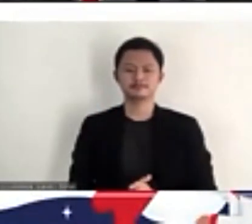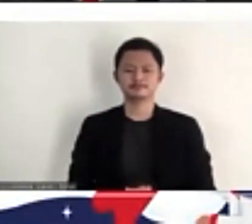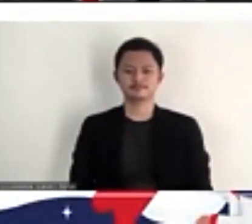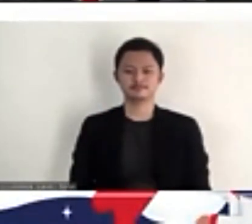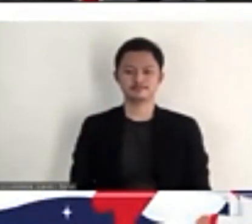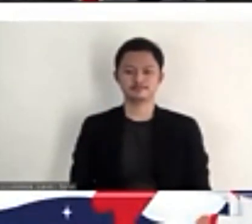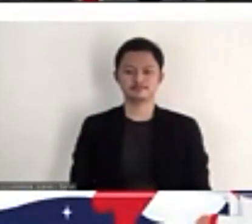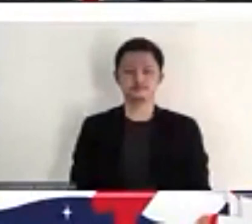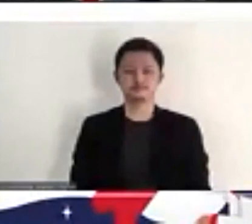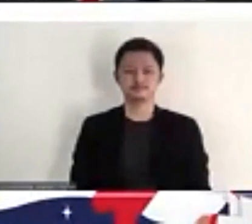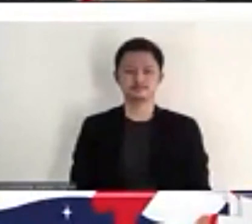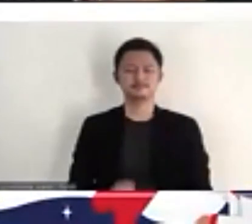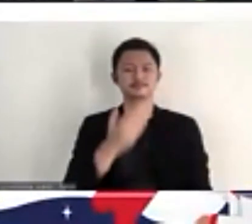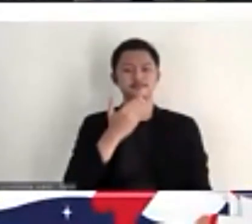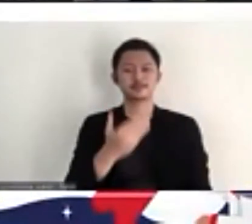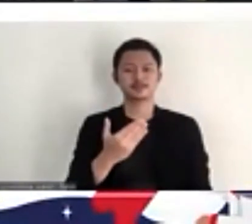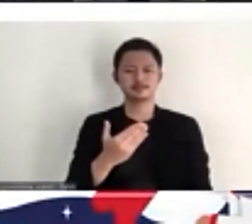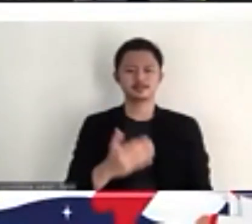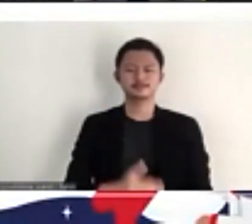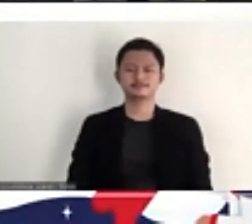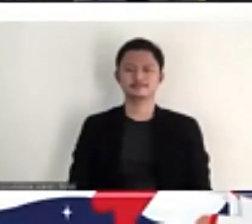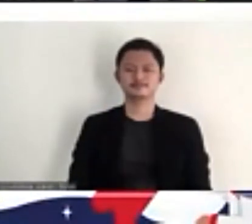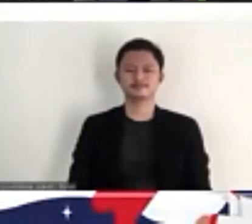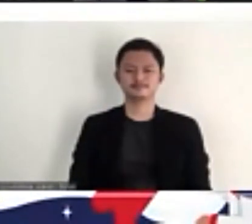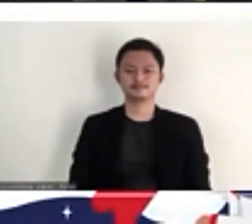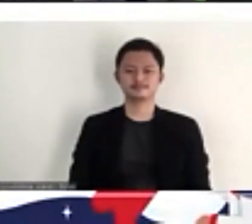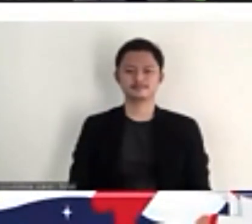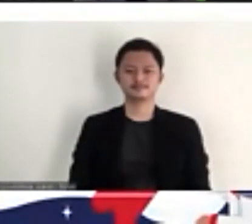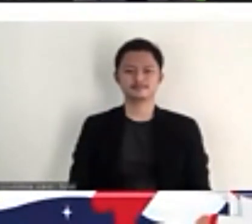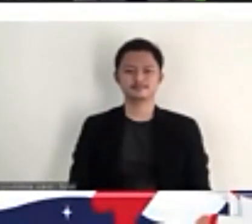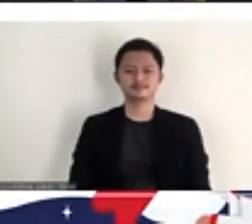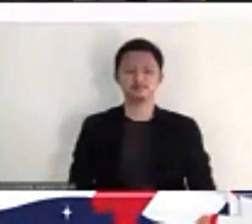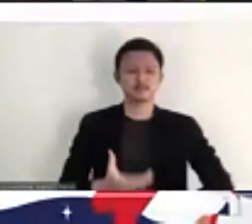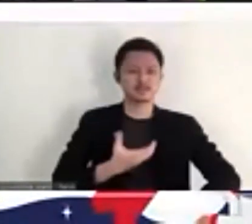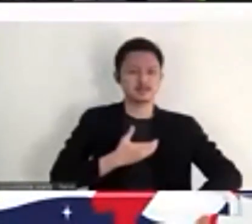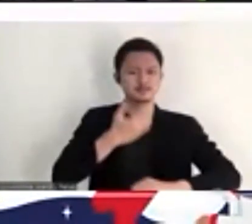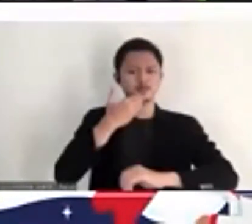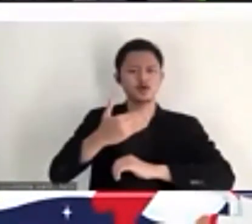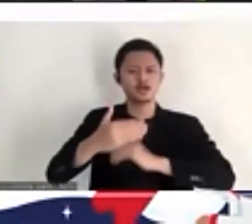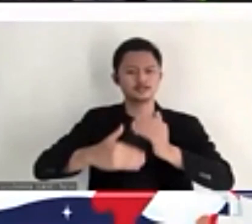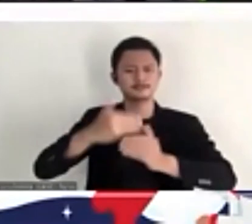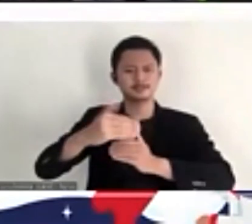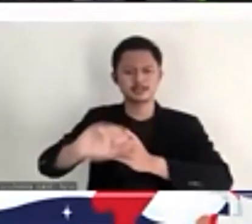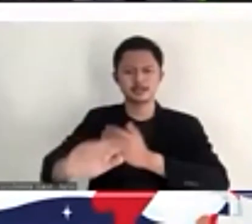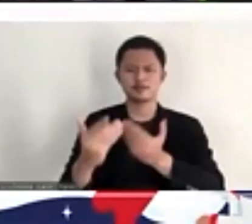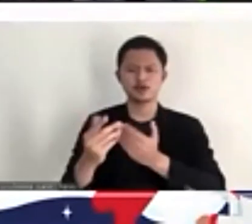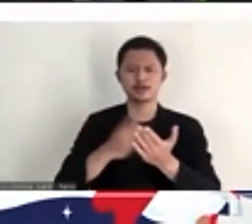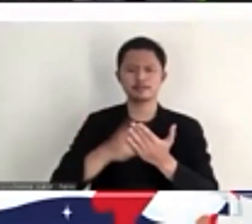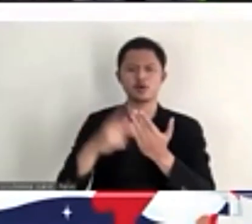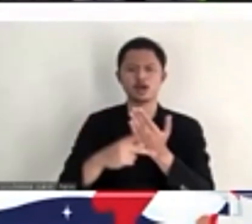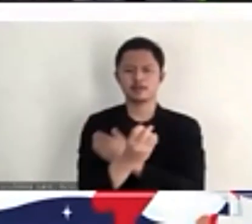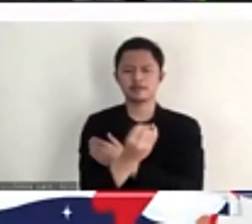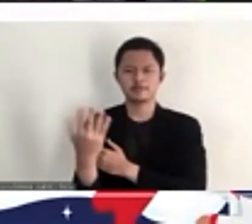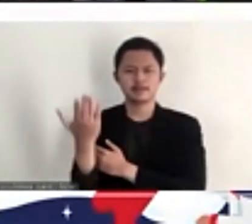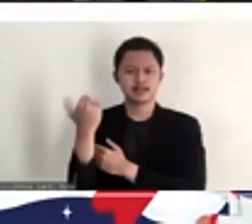Oke thank you Alex ya untuk lihat lebih jauh mungkin beberapa program yang tadi disebutkan